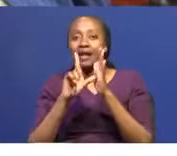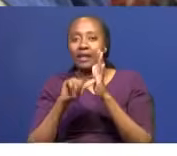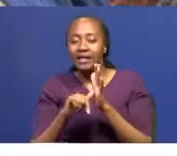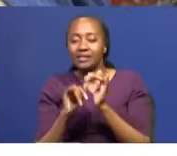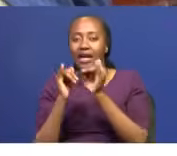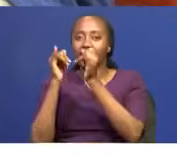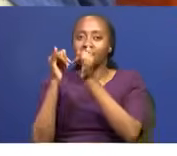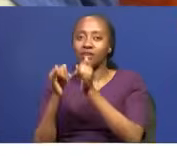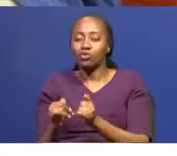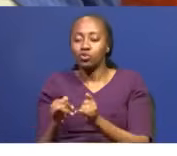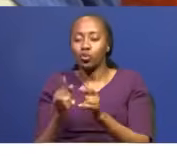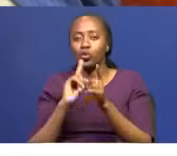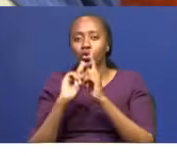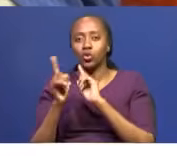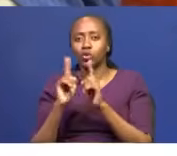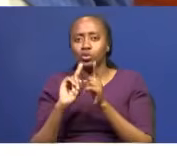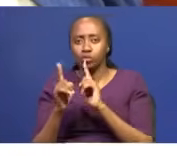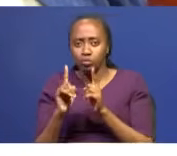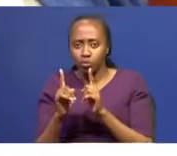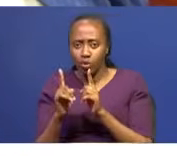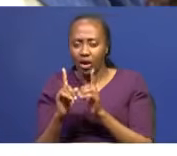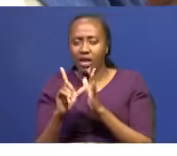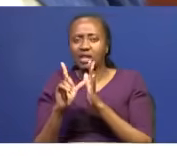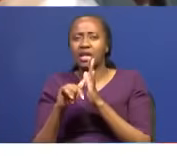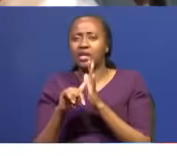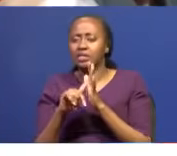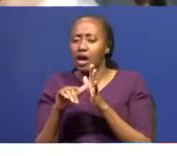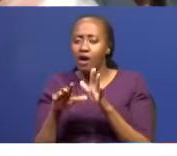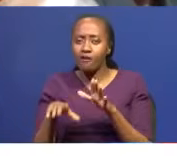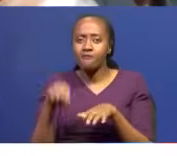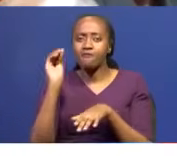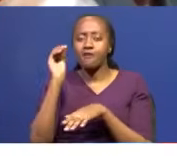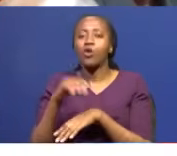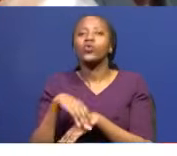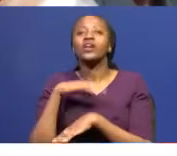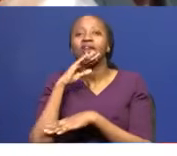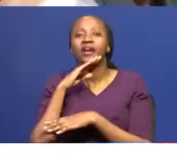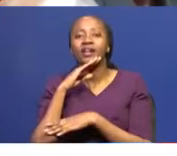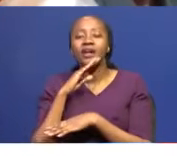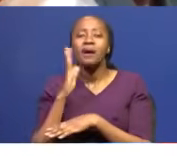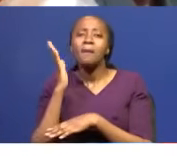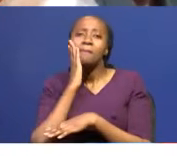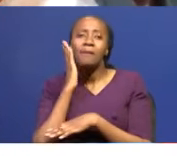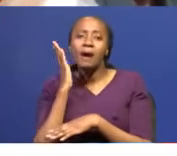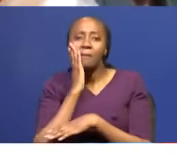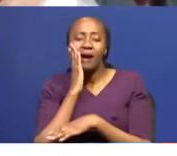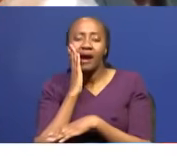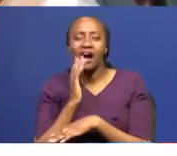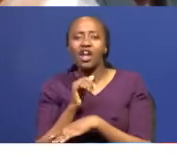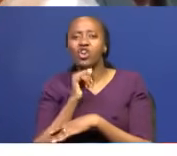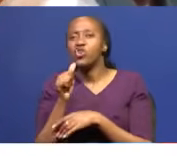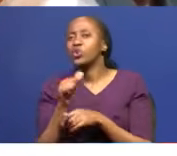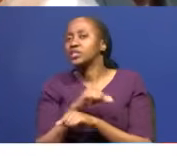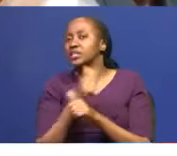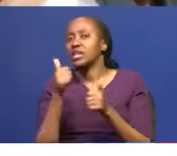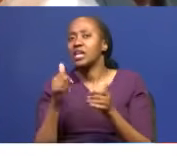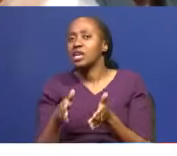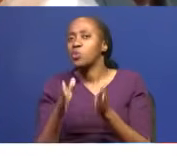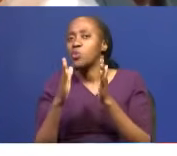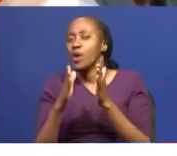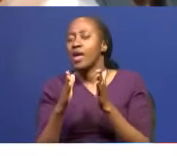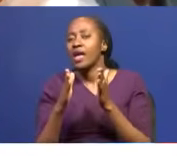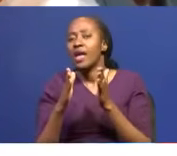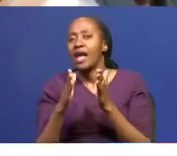by police were later found dead. The mother did not in any way deliberately